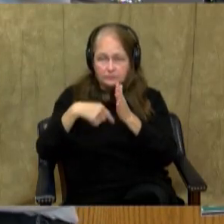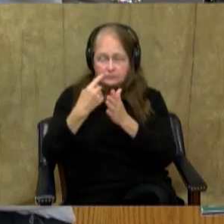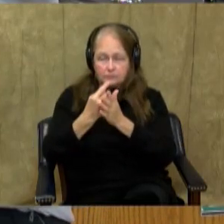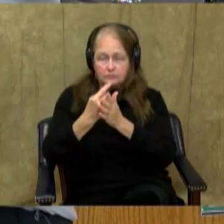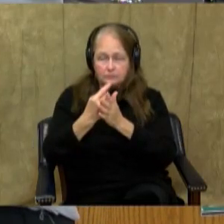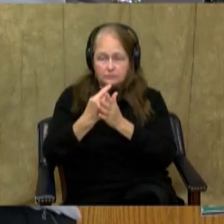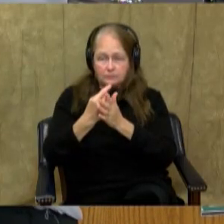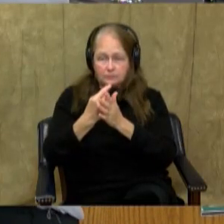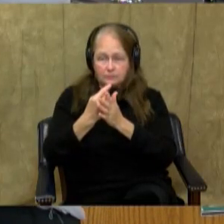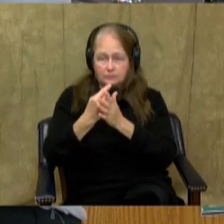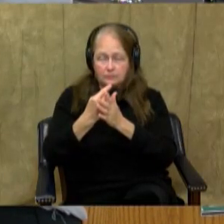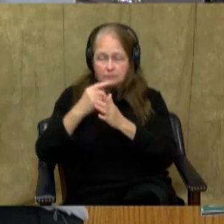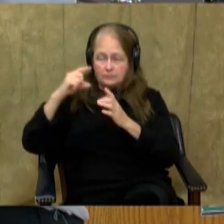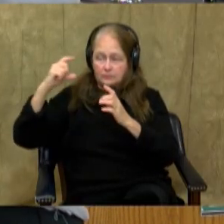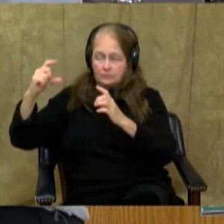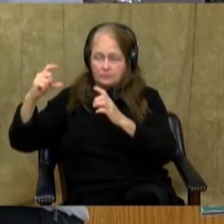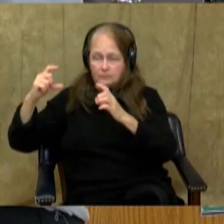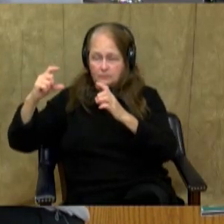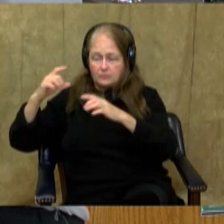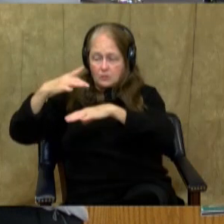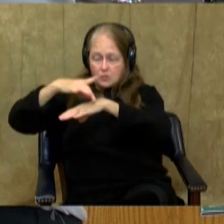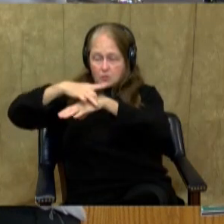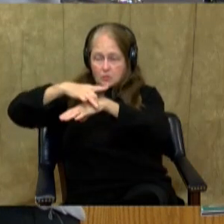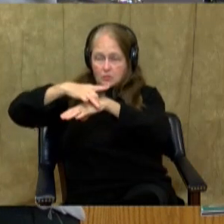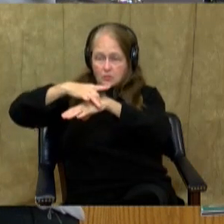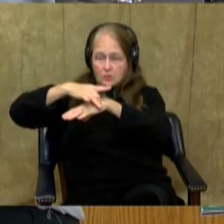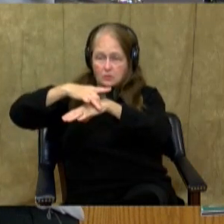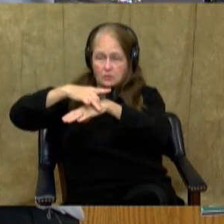period, the side of the Earth